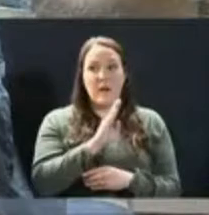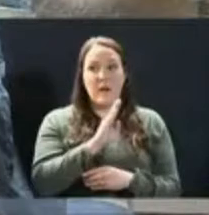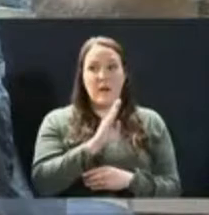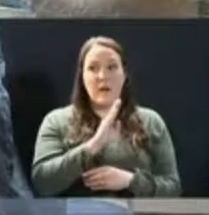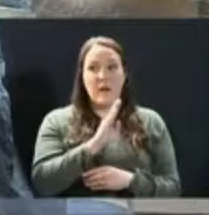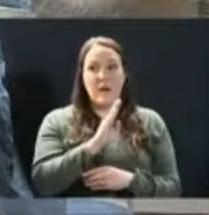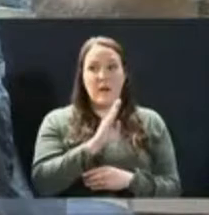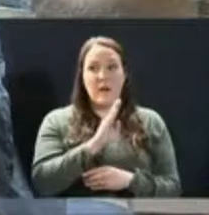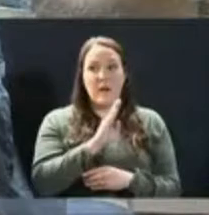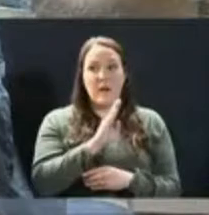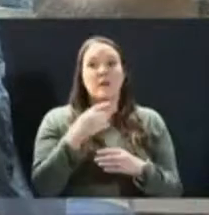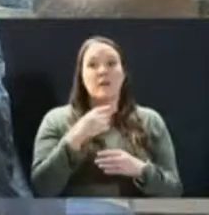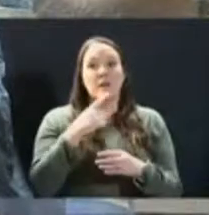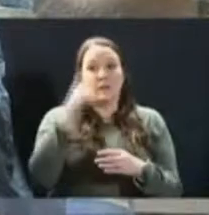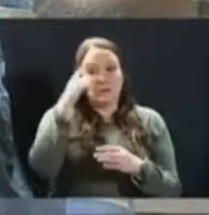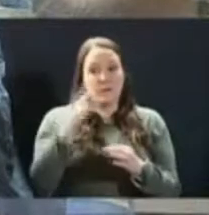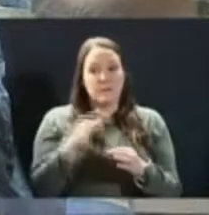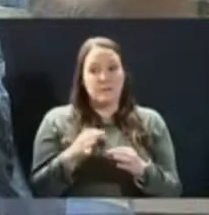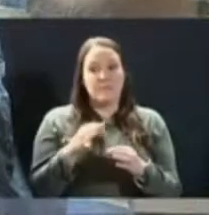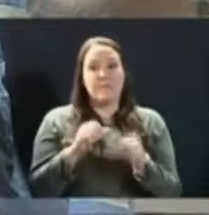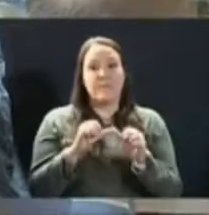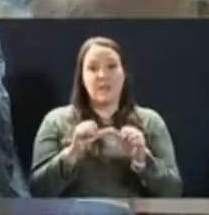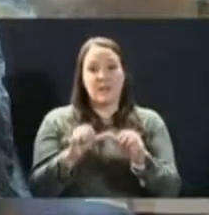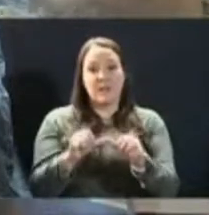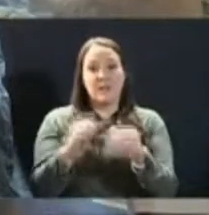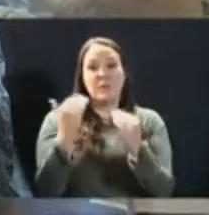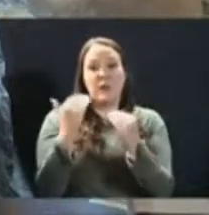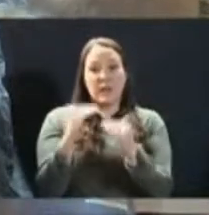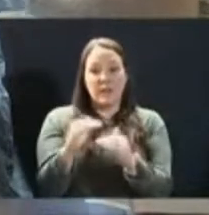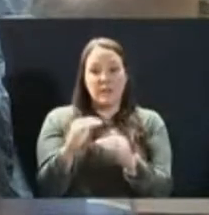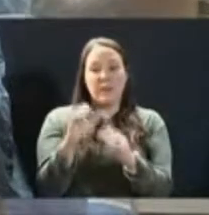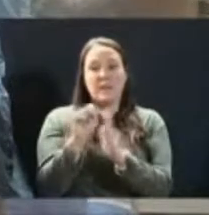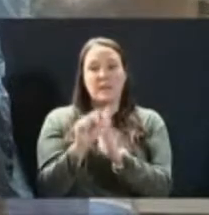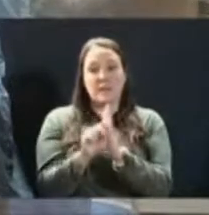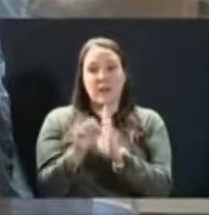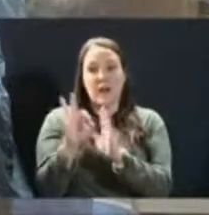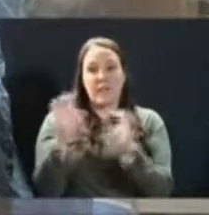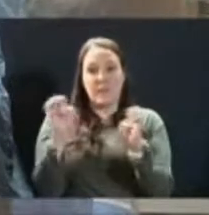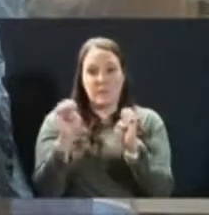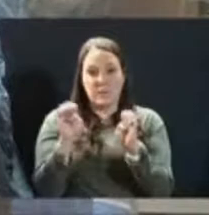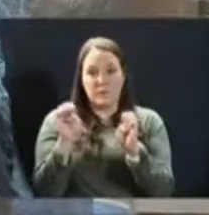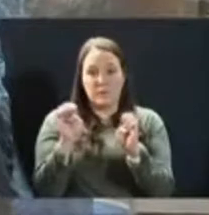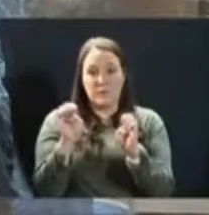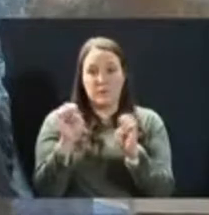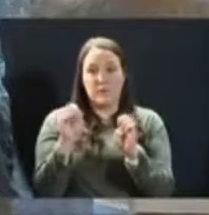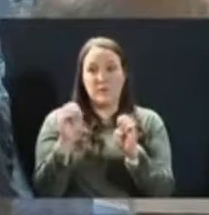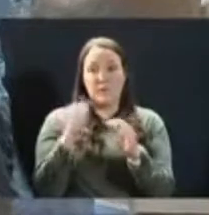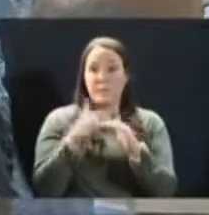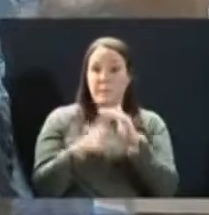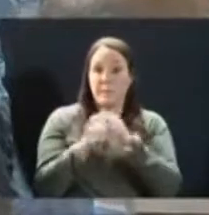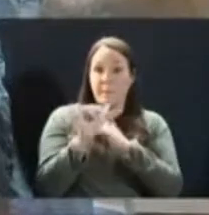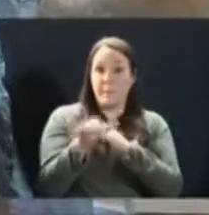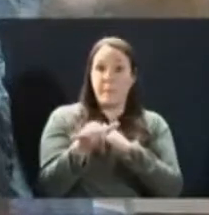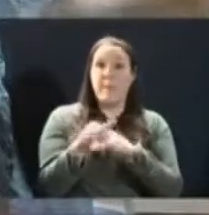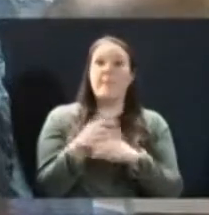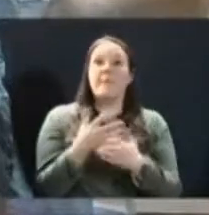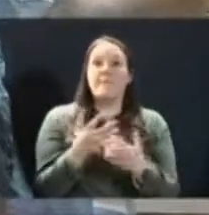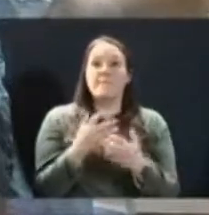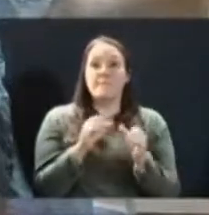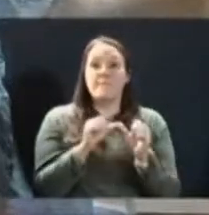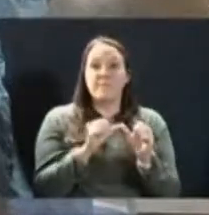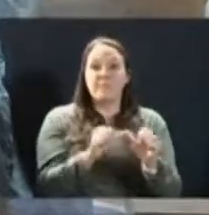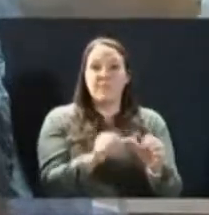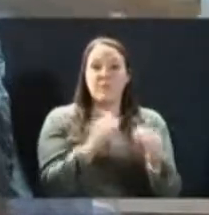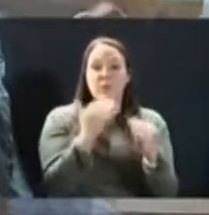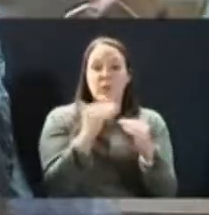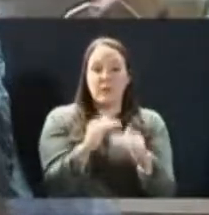do hereby declare a continuing limited state of emergency. Okay. So under that, I mean, so there is a continuing limited